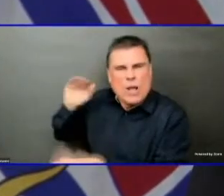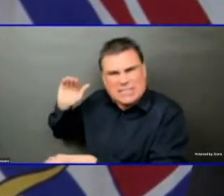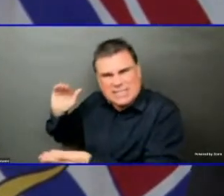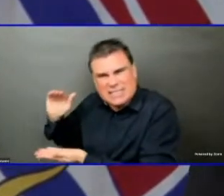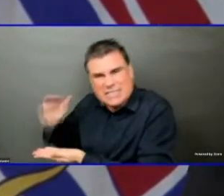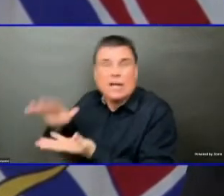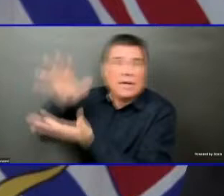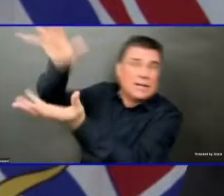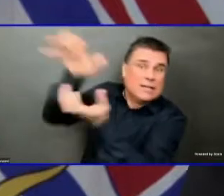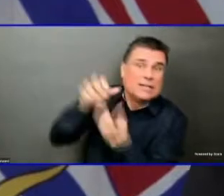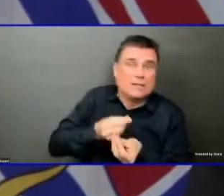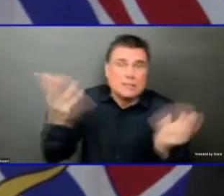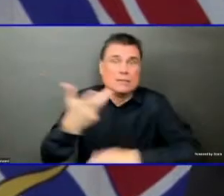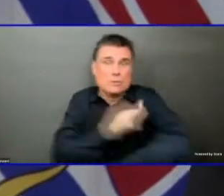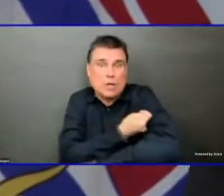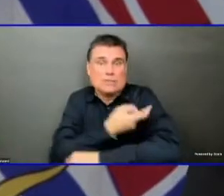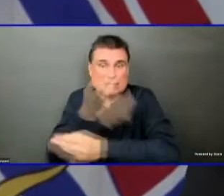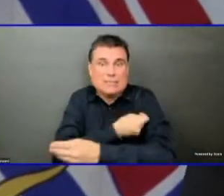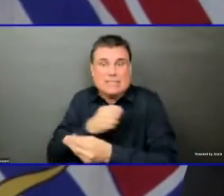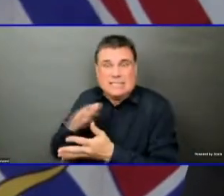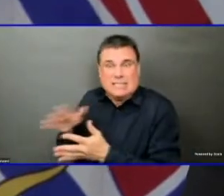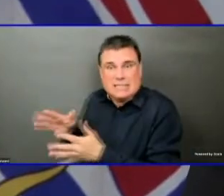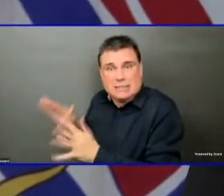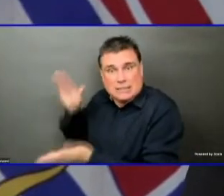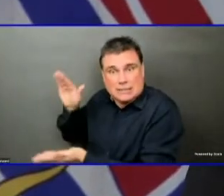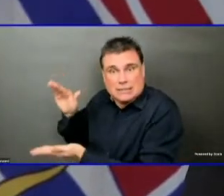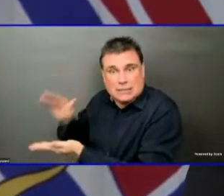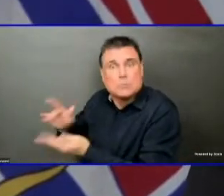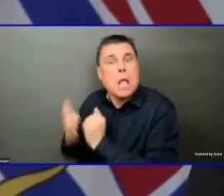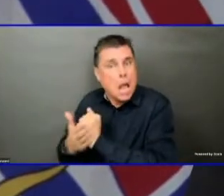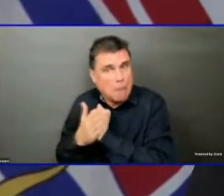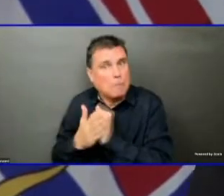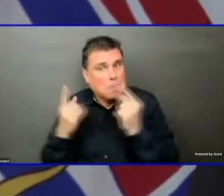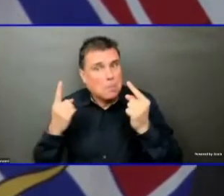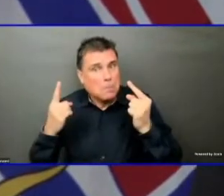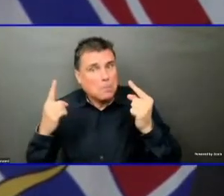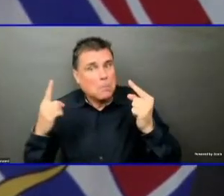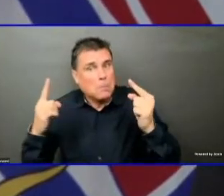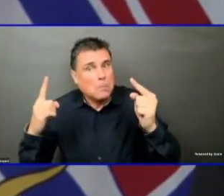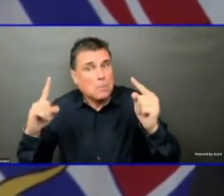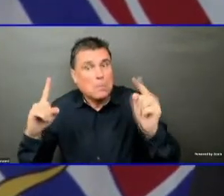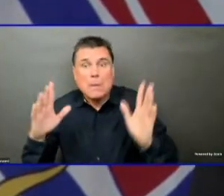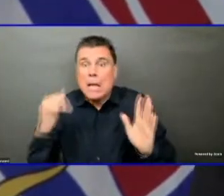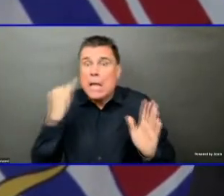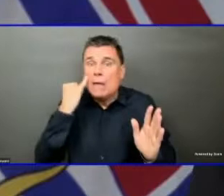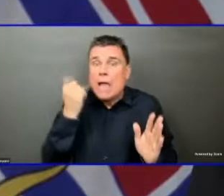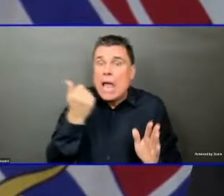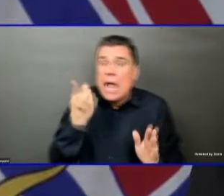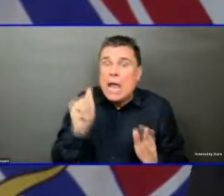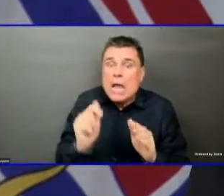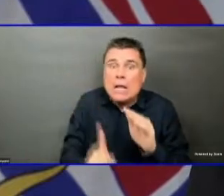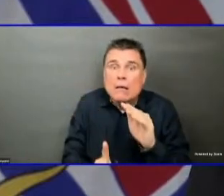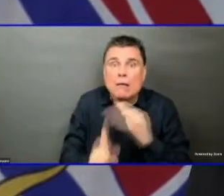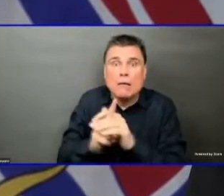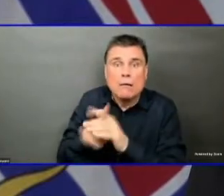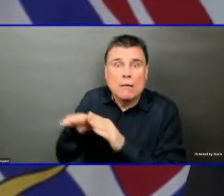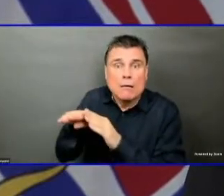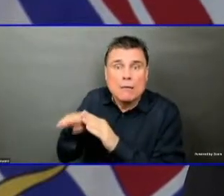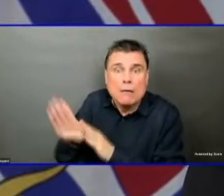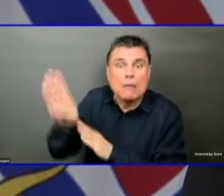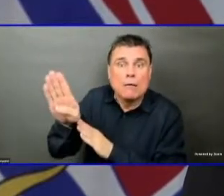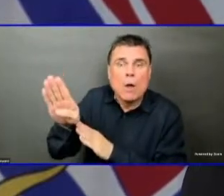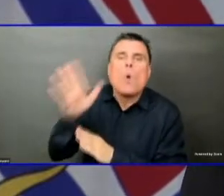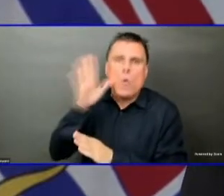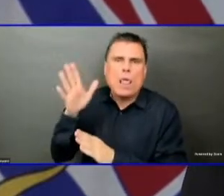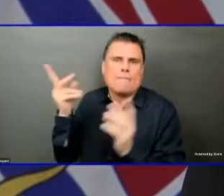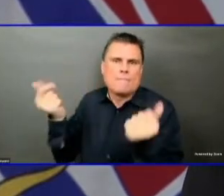respond quickly and rapidly to any surge in variants of concern that may come up very quickly.